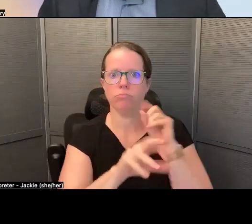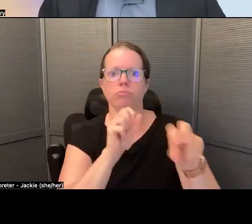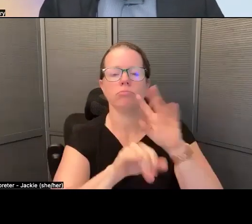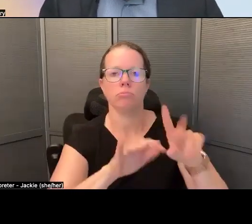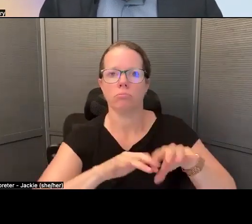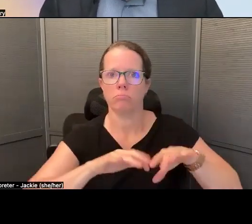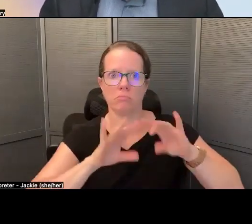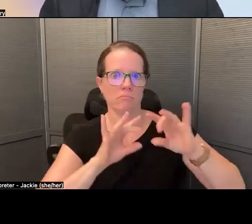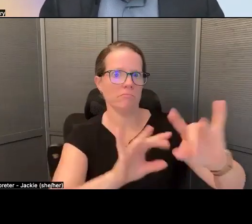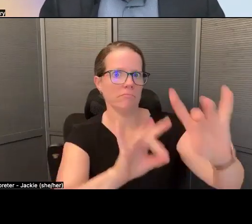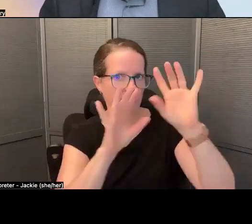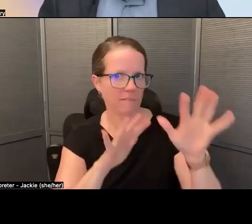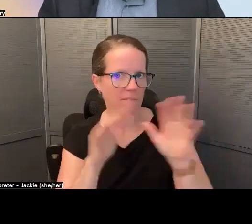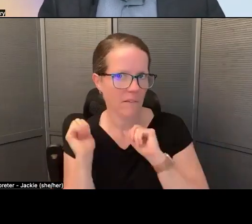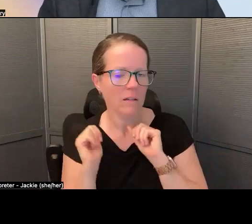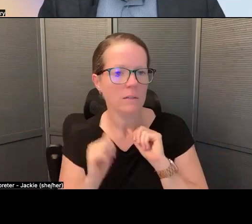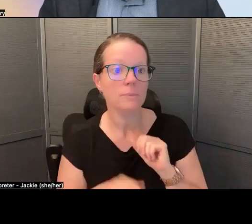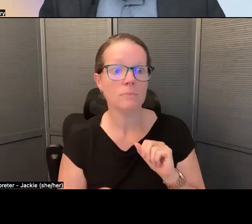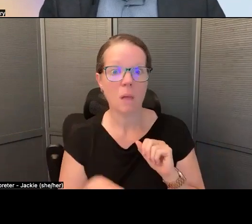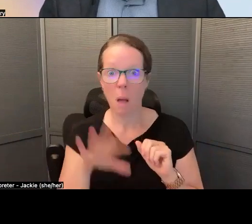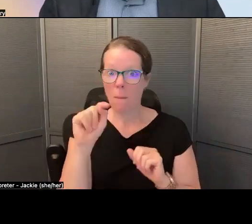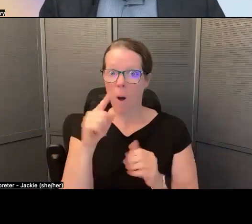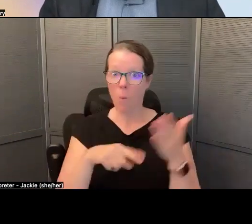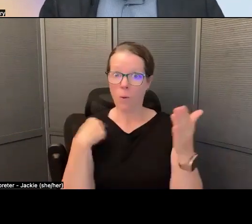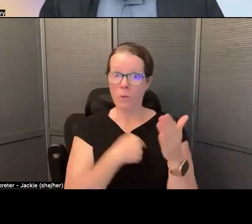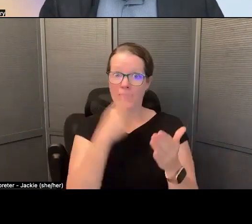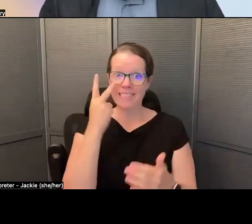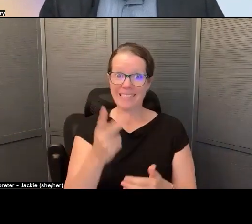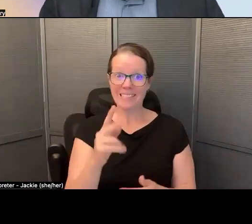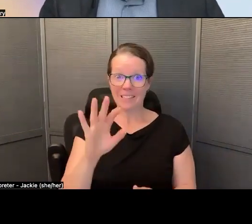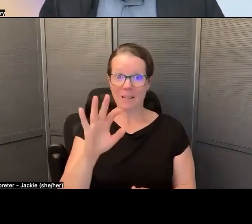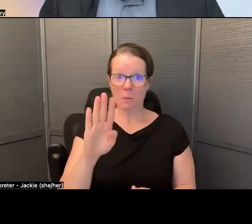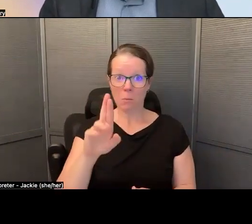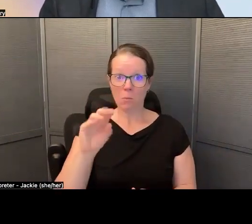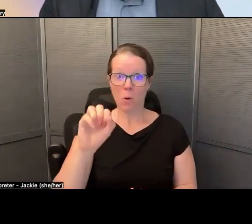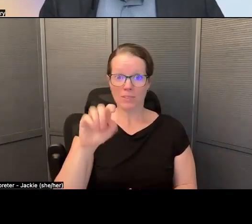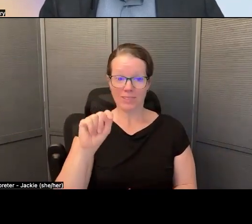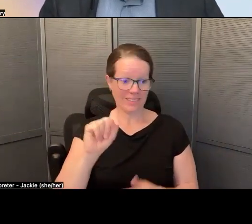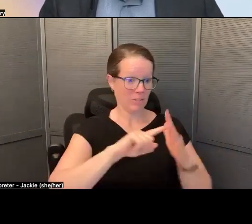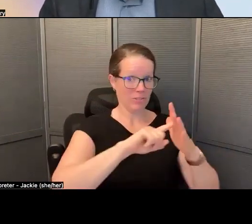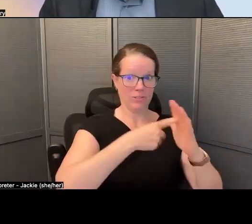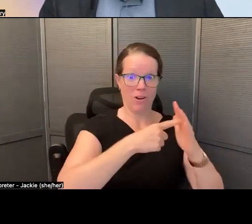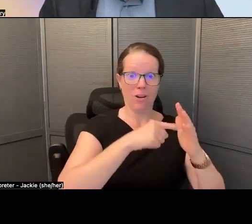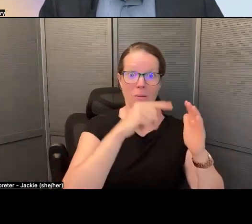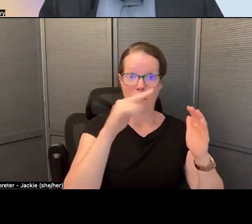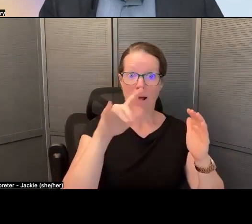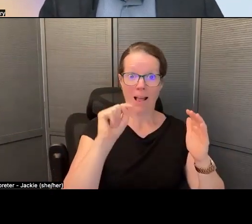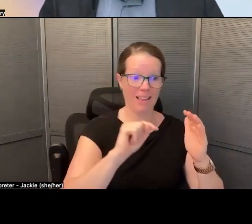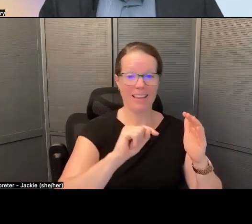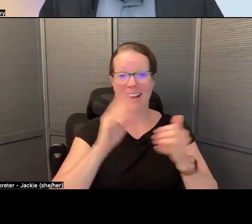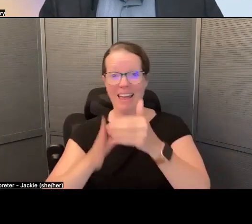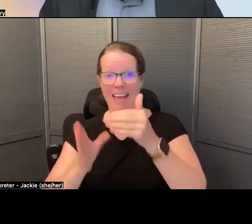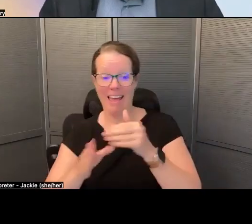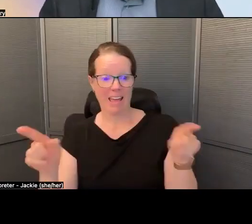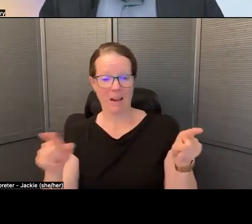in those Brosset scores from the beginning to the end of the pilot period. Next